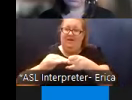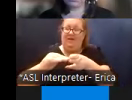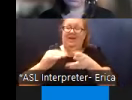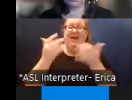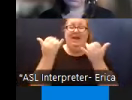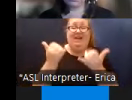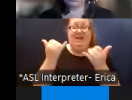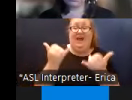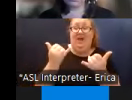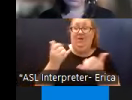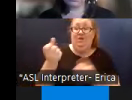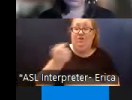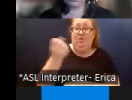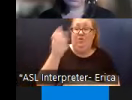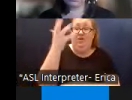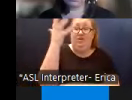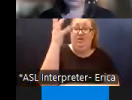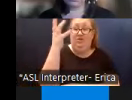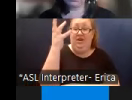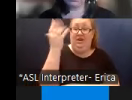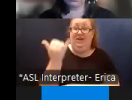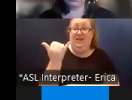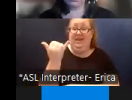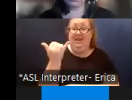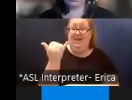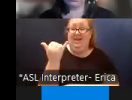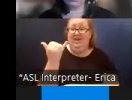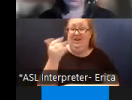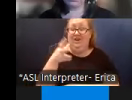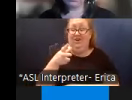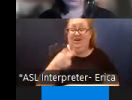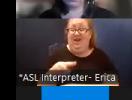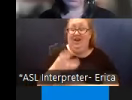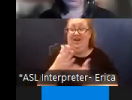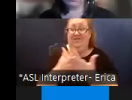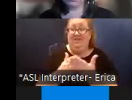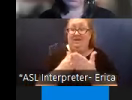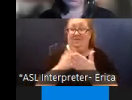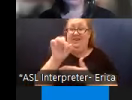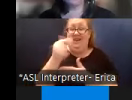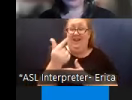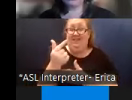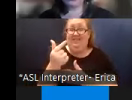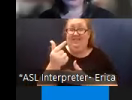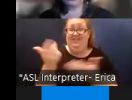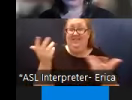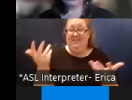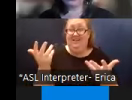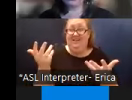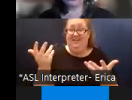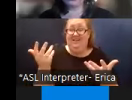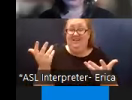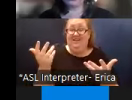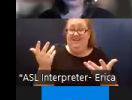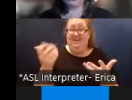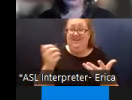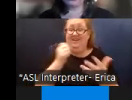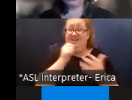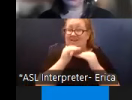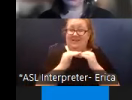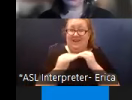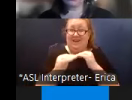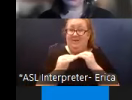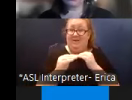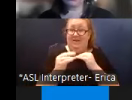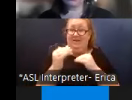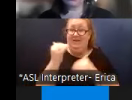tree, now we're cutting off some of its legs, you know? Mm. And if you go by, you're going to